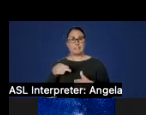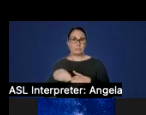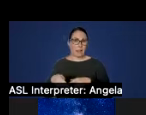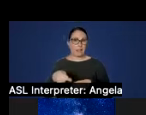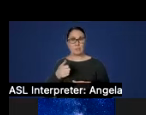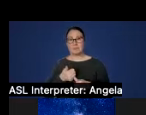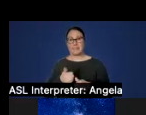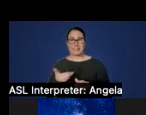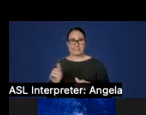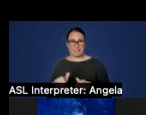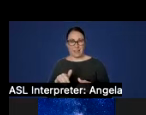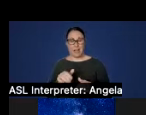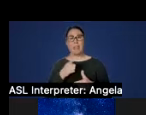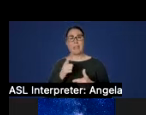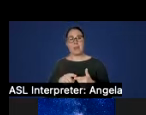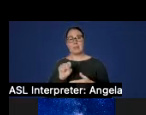assault assessment.